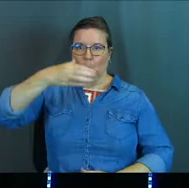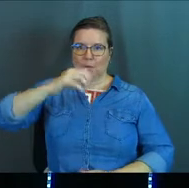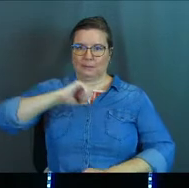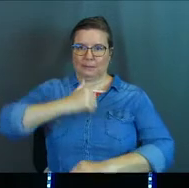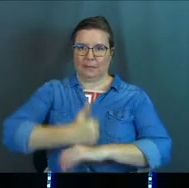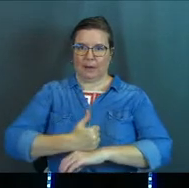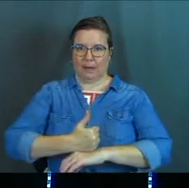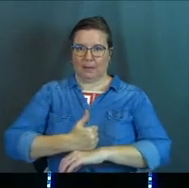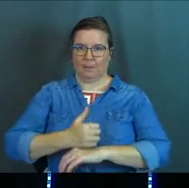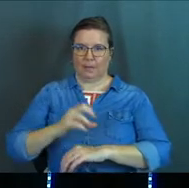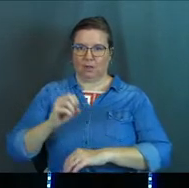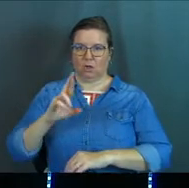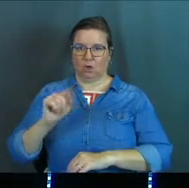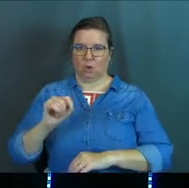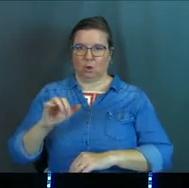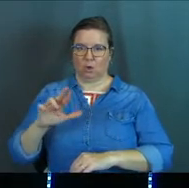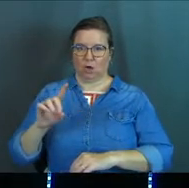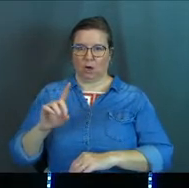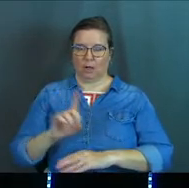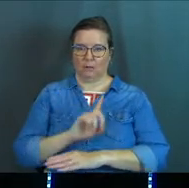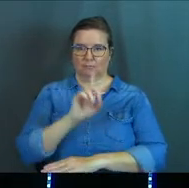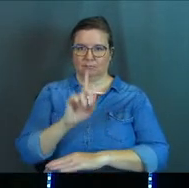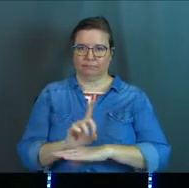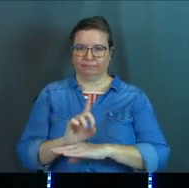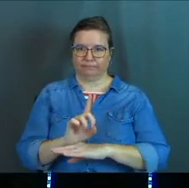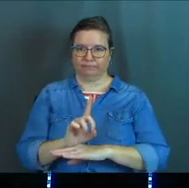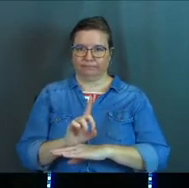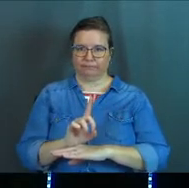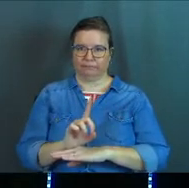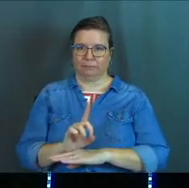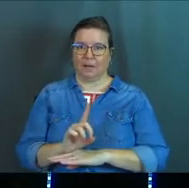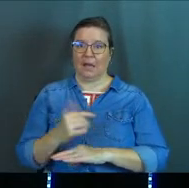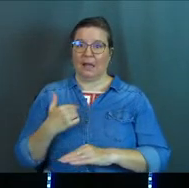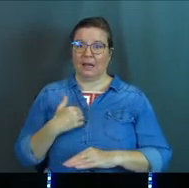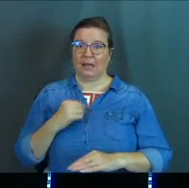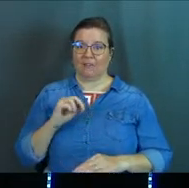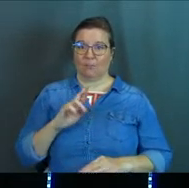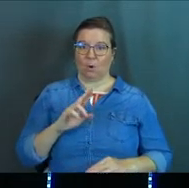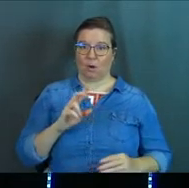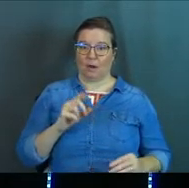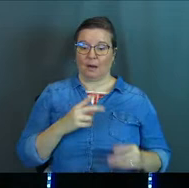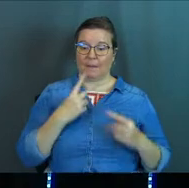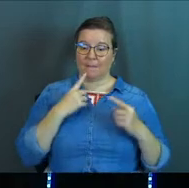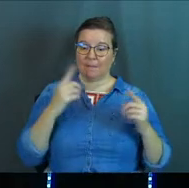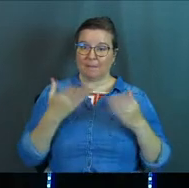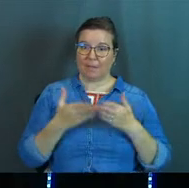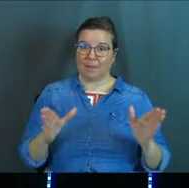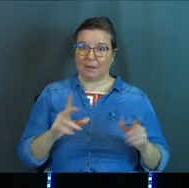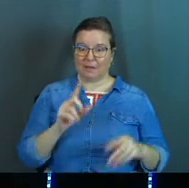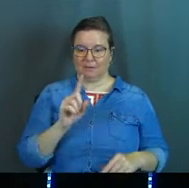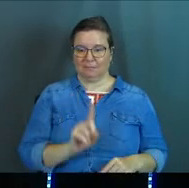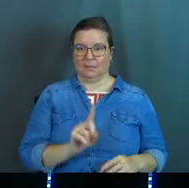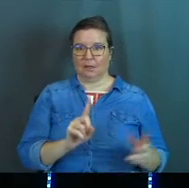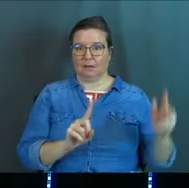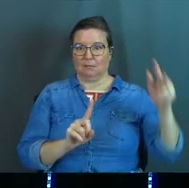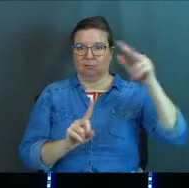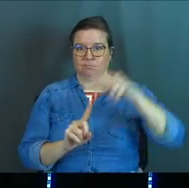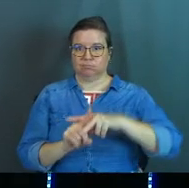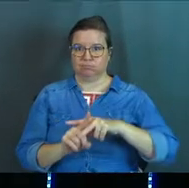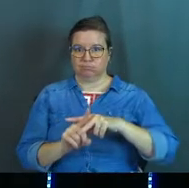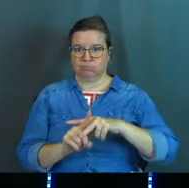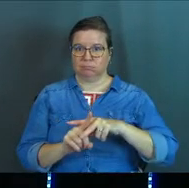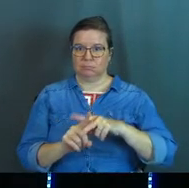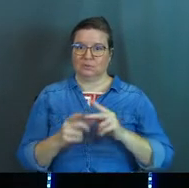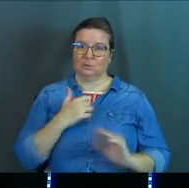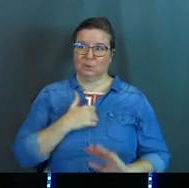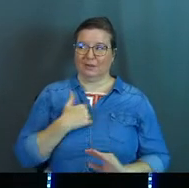the courtyard, and it's got a point on it. And he's going to have Mordecai publicly impaled on that pole.